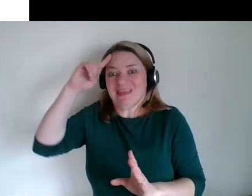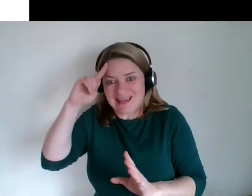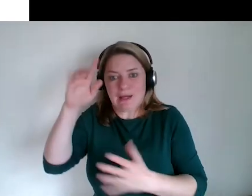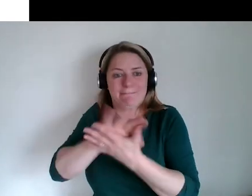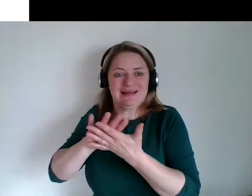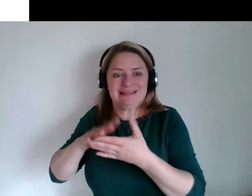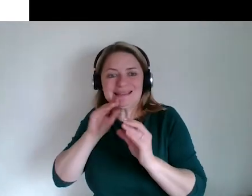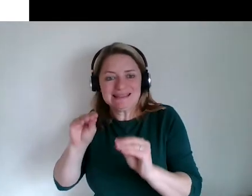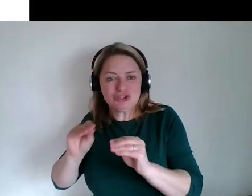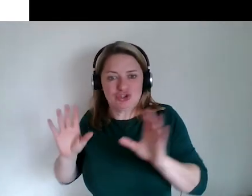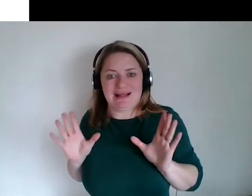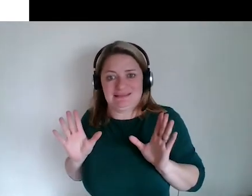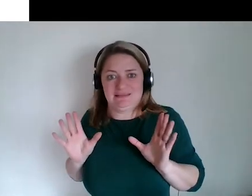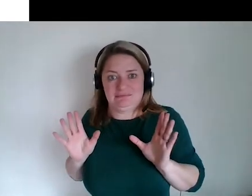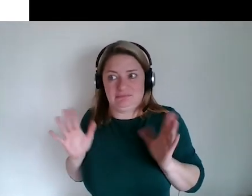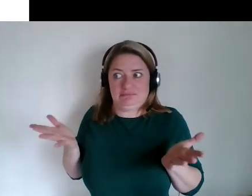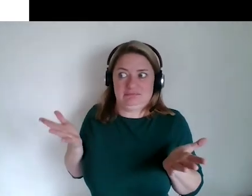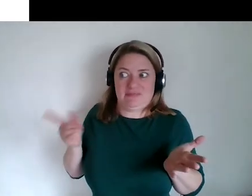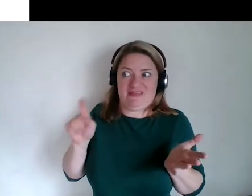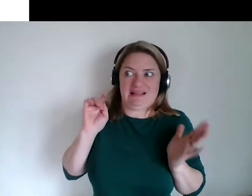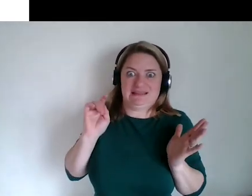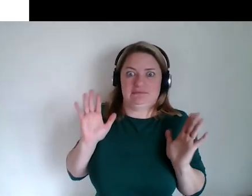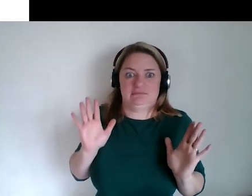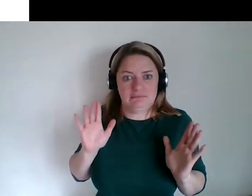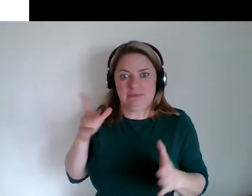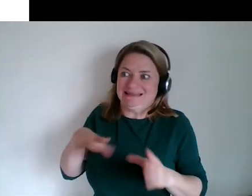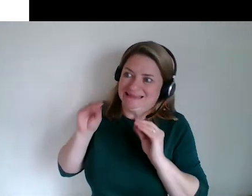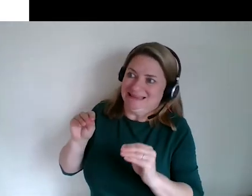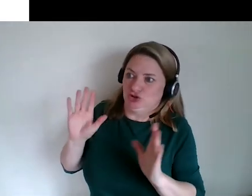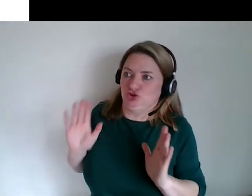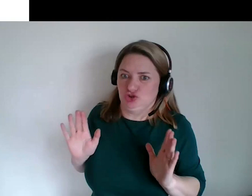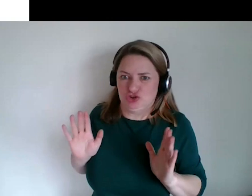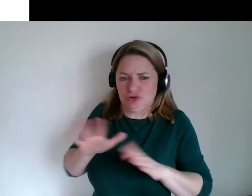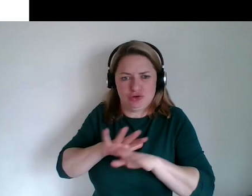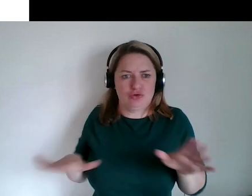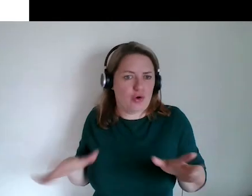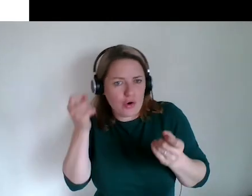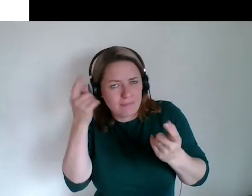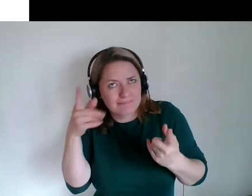teach, and that's it. Full stop, you teach.